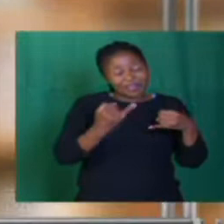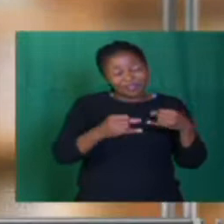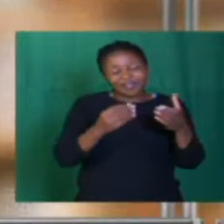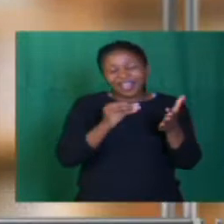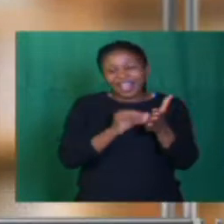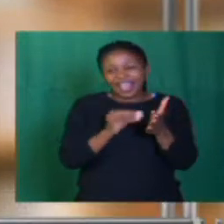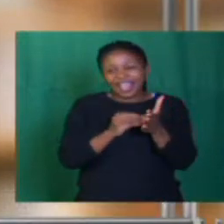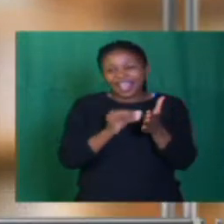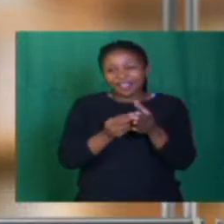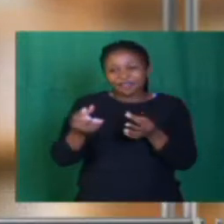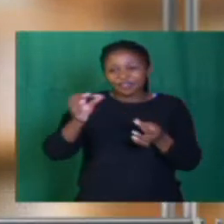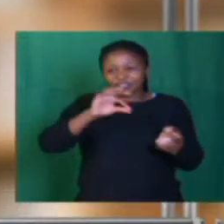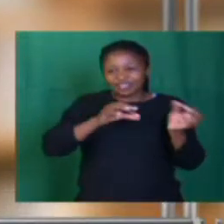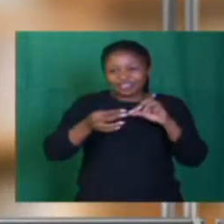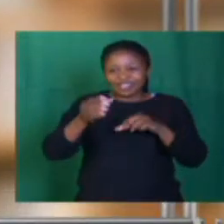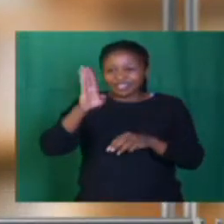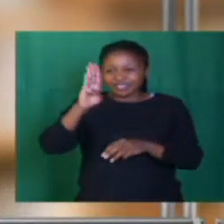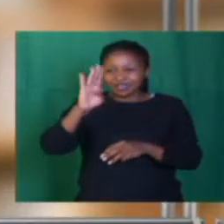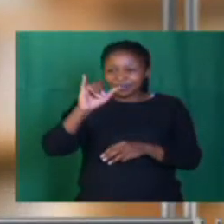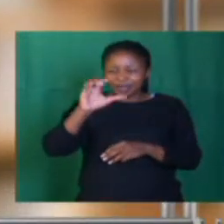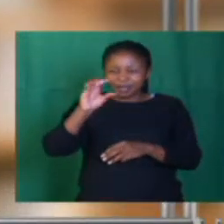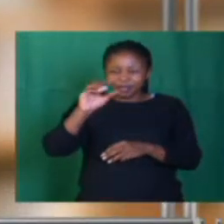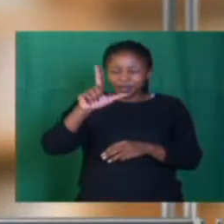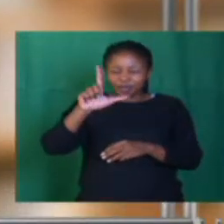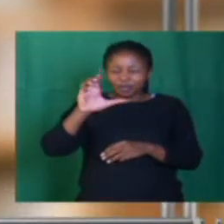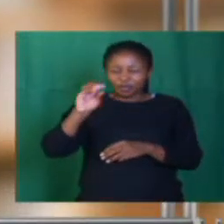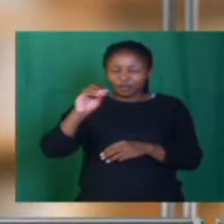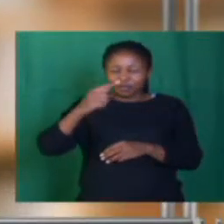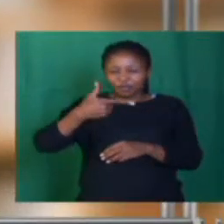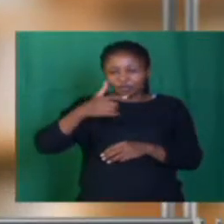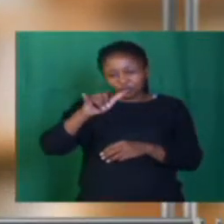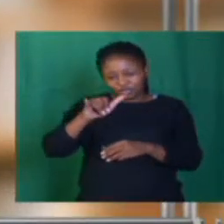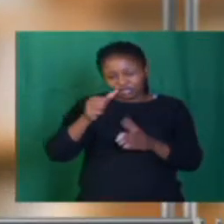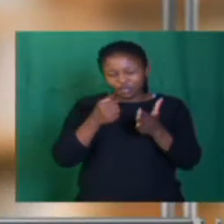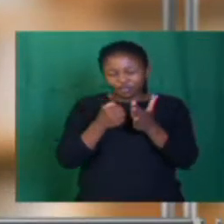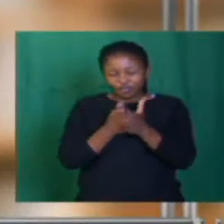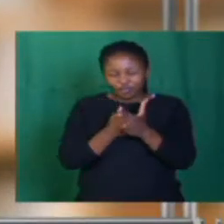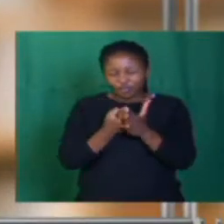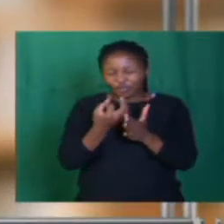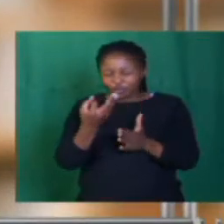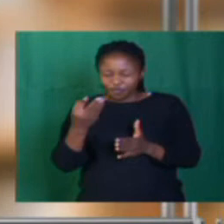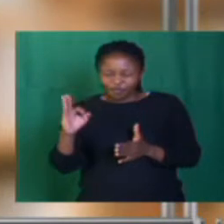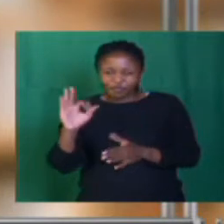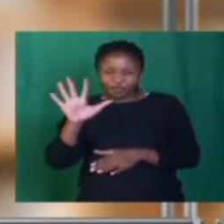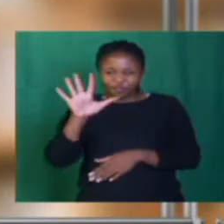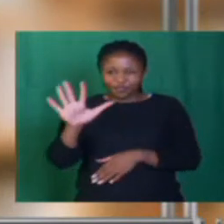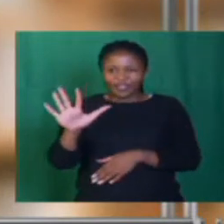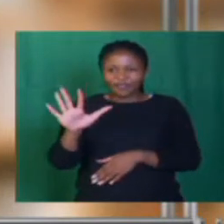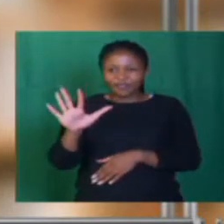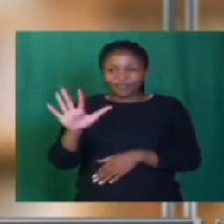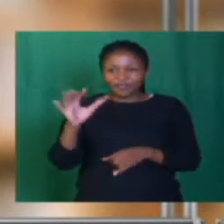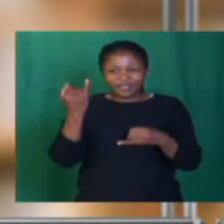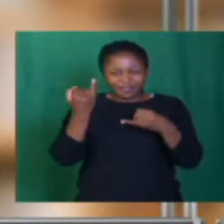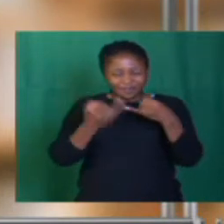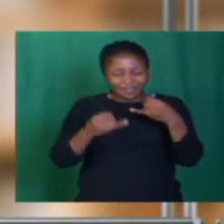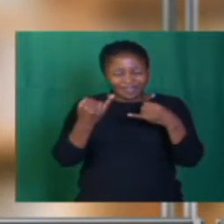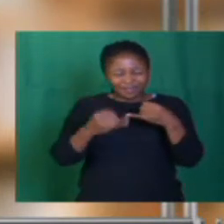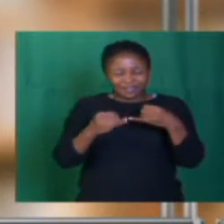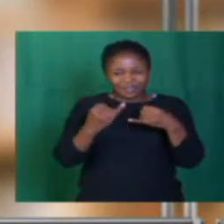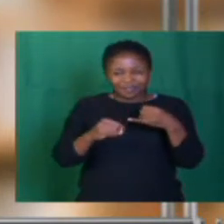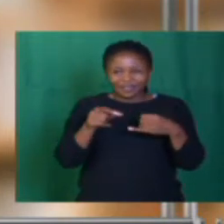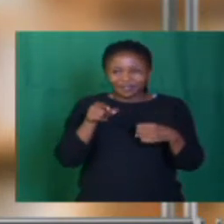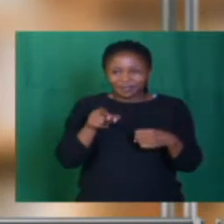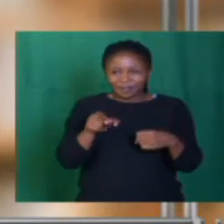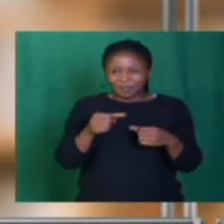for the day is biology from 4:25 until 5 p.m. That will be the last subject for the day. Please remind our viewers about